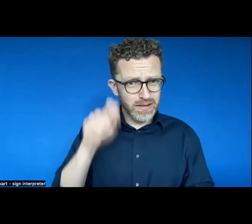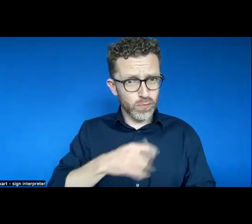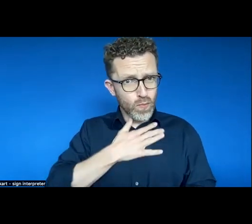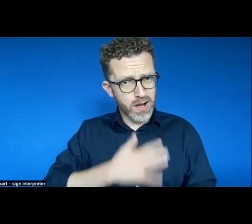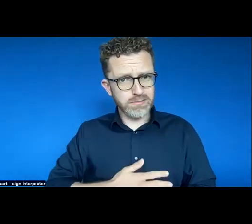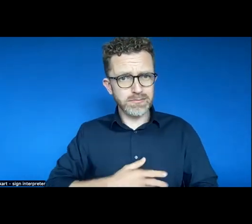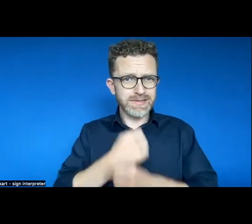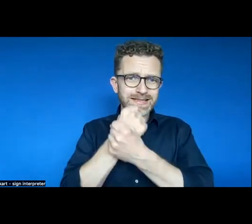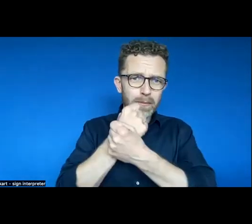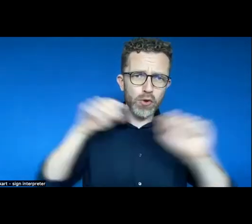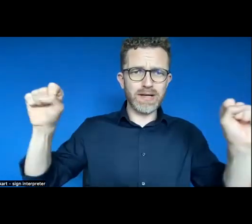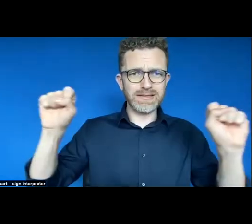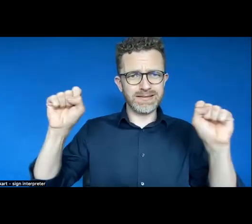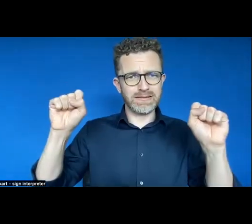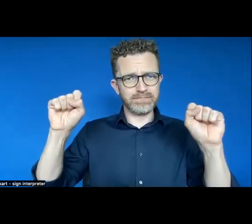scope.